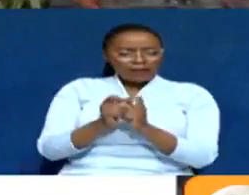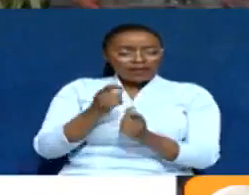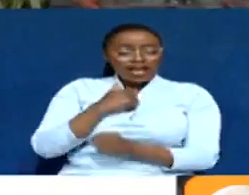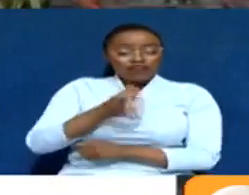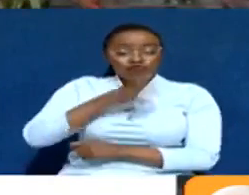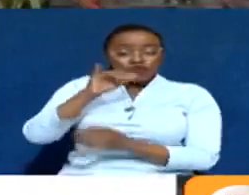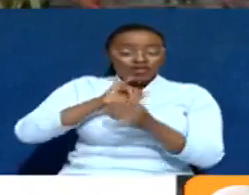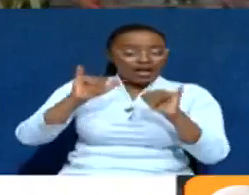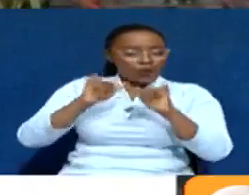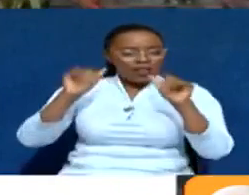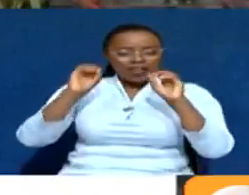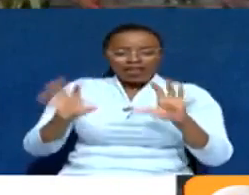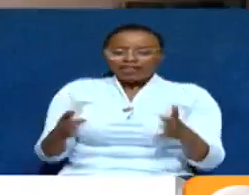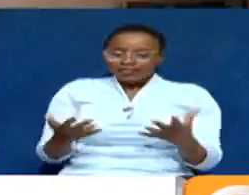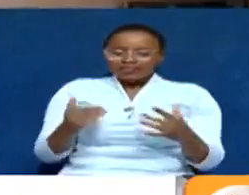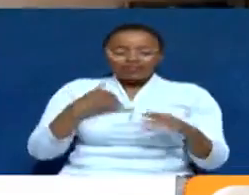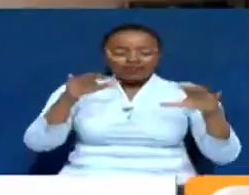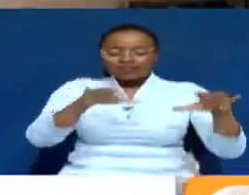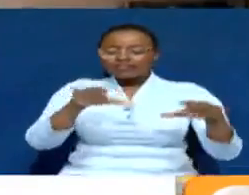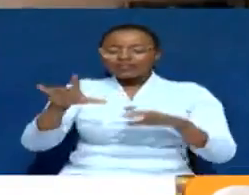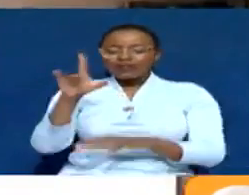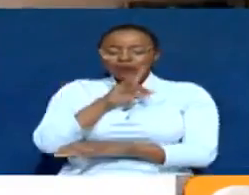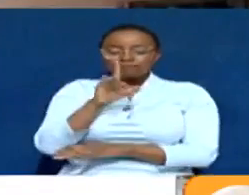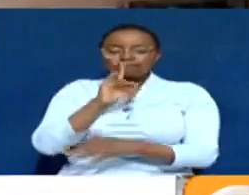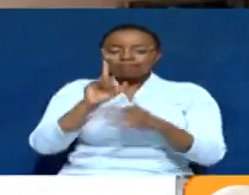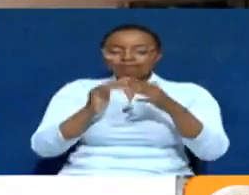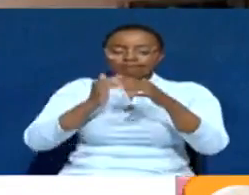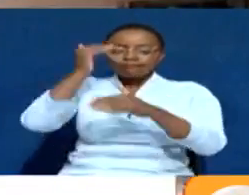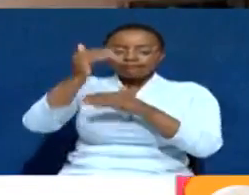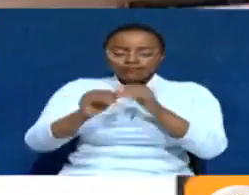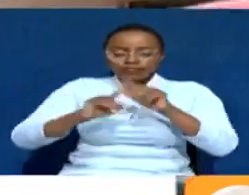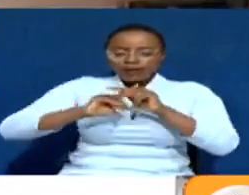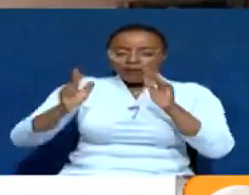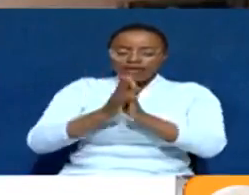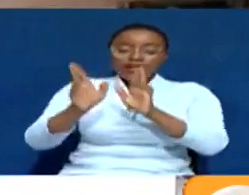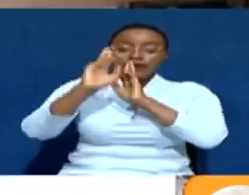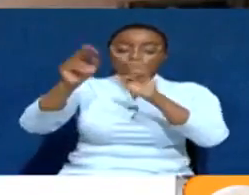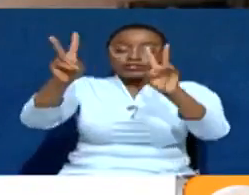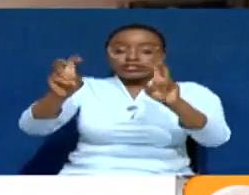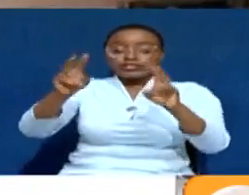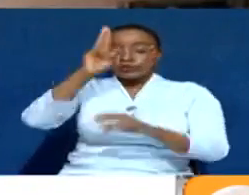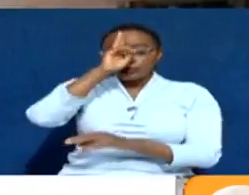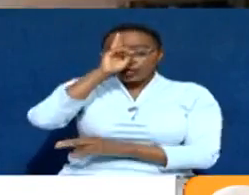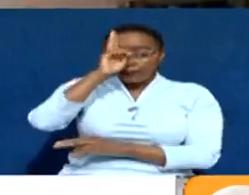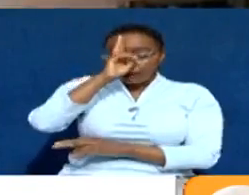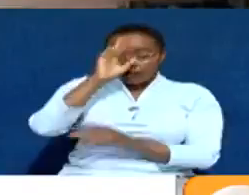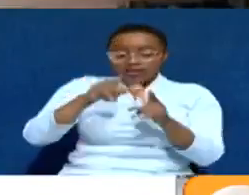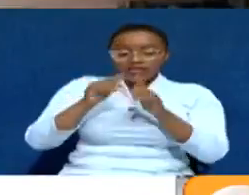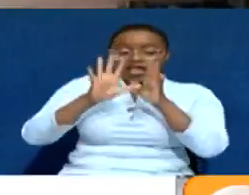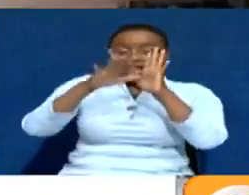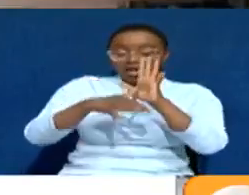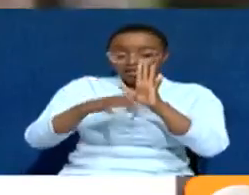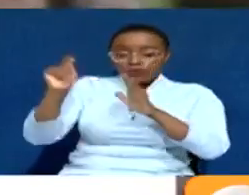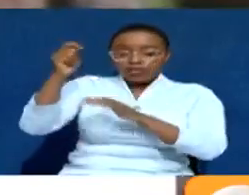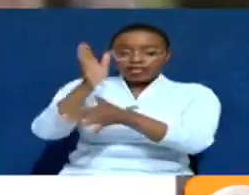maji ya pale sio sawa. Yani nimepitia mateso mingi sana. He claims after escaping and reporting the matter to the police and later the